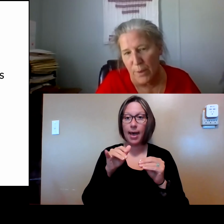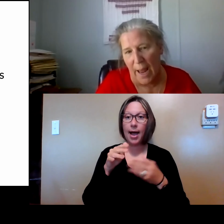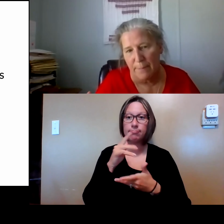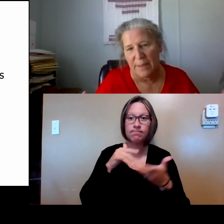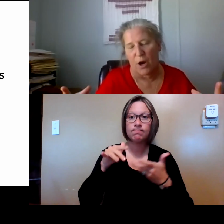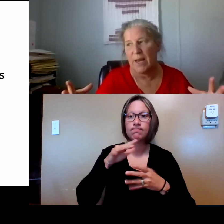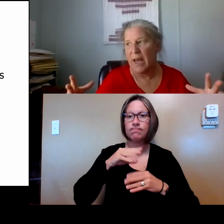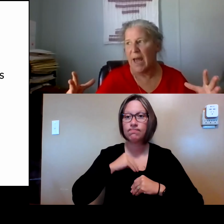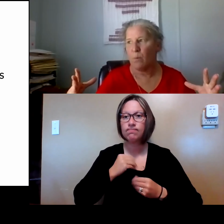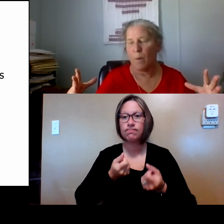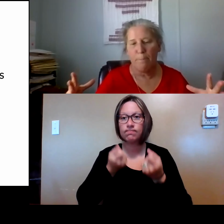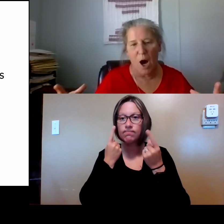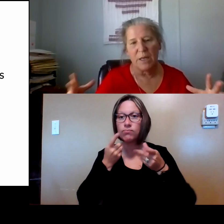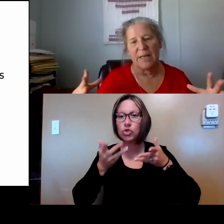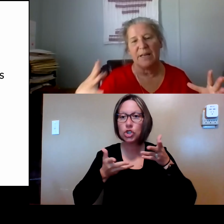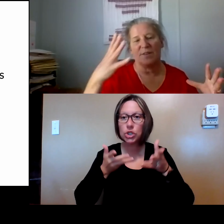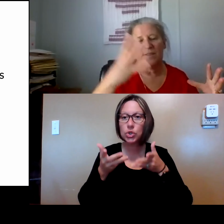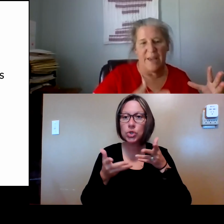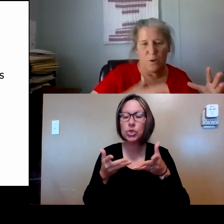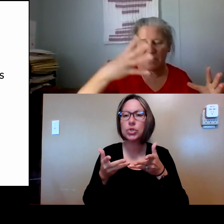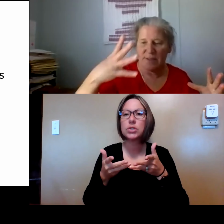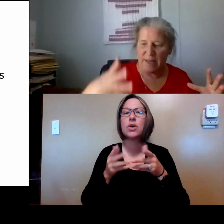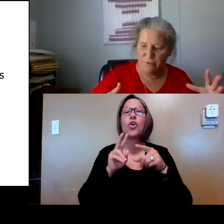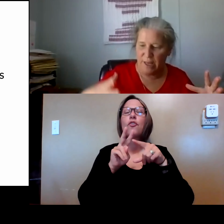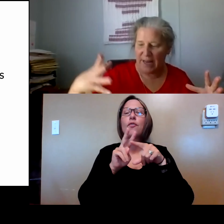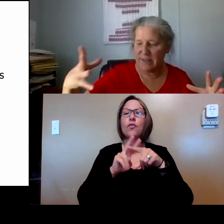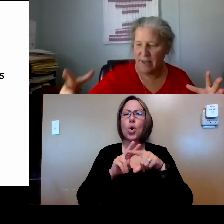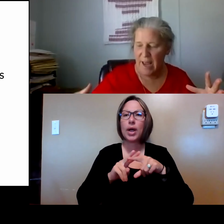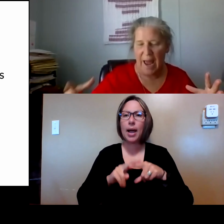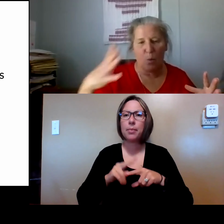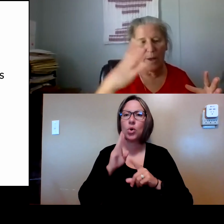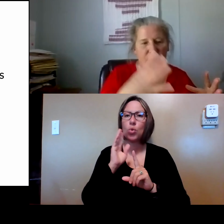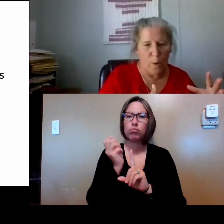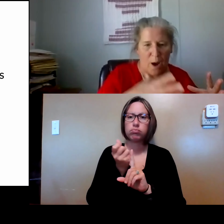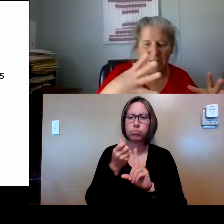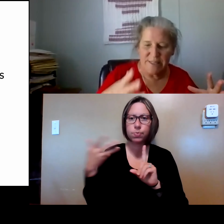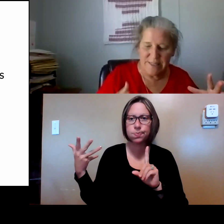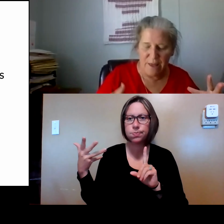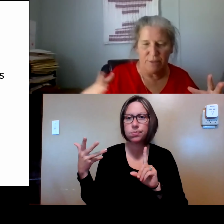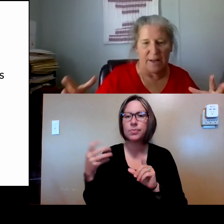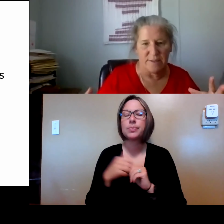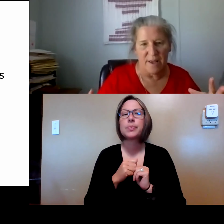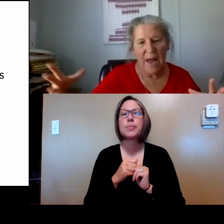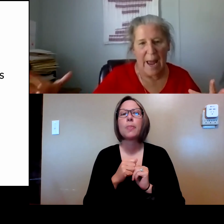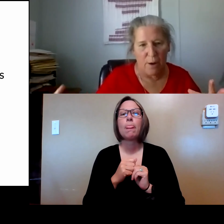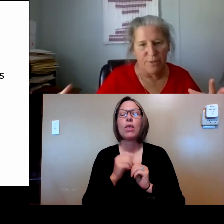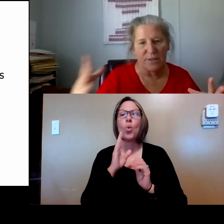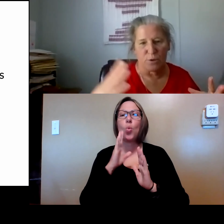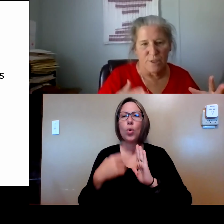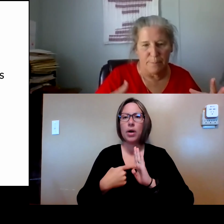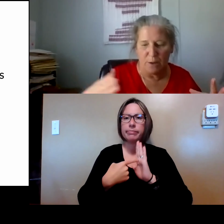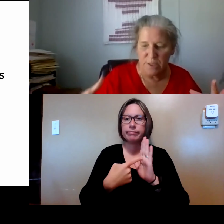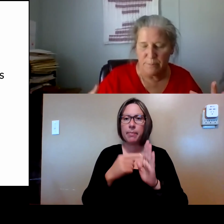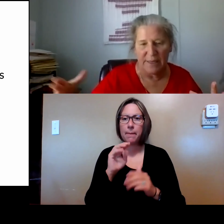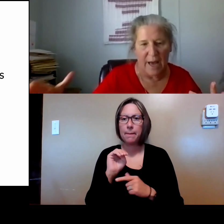expand the vocabulary, and we're modeling the sequencing of things, how we say things, how things